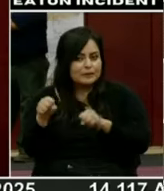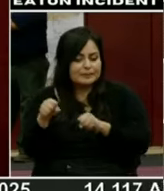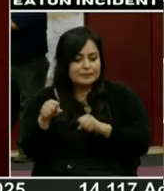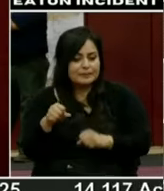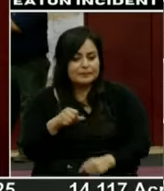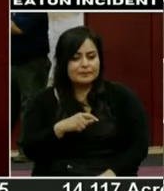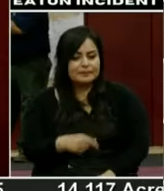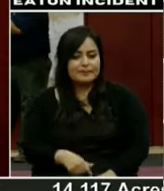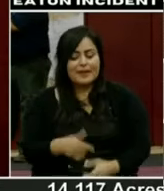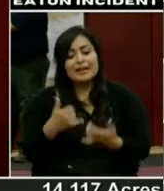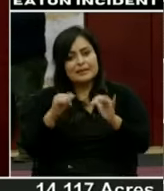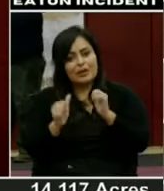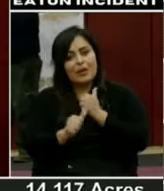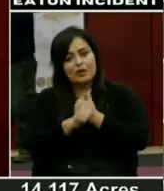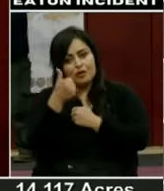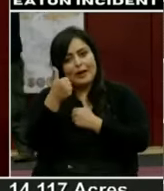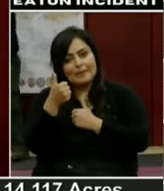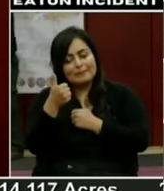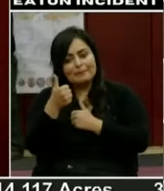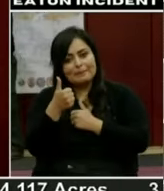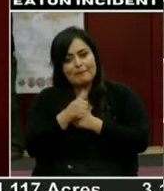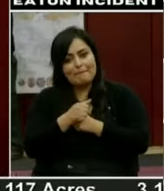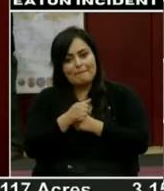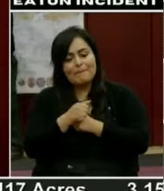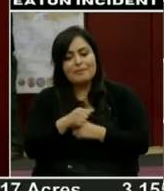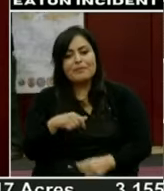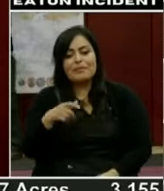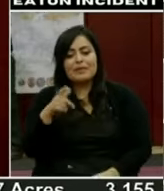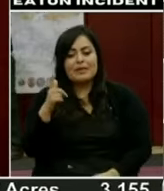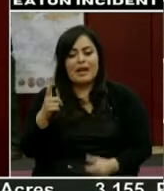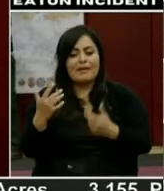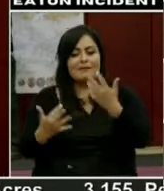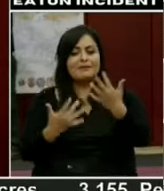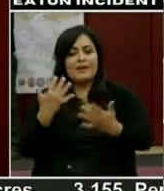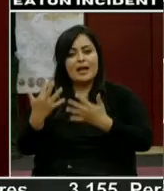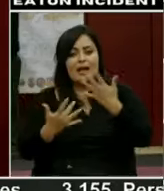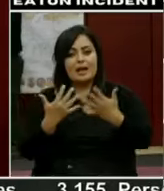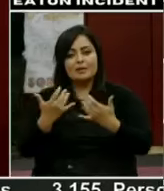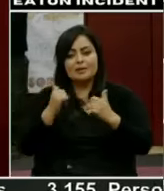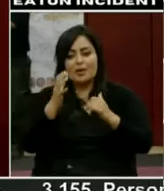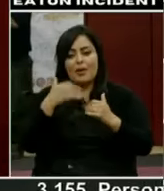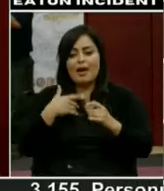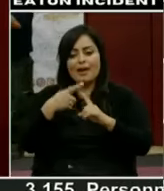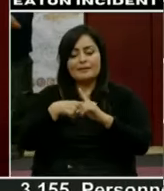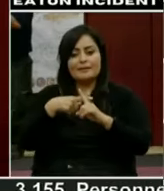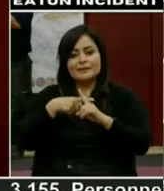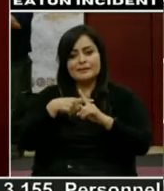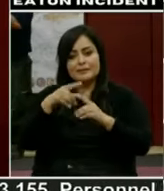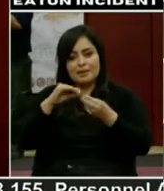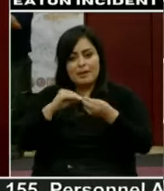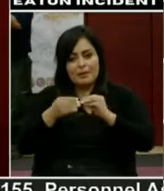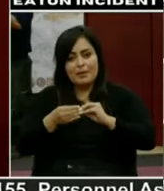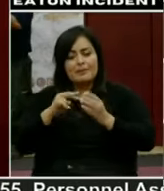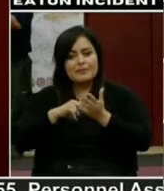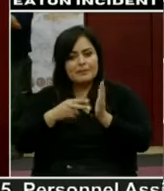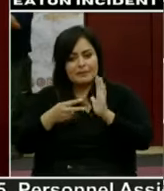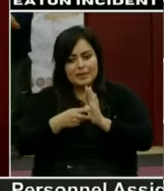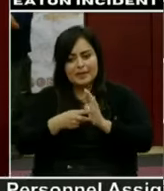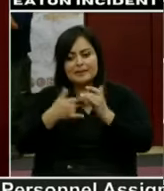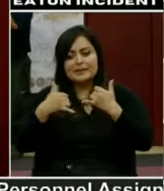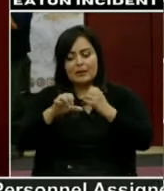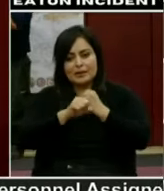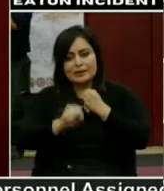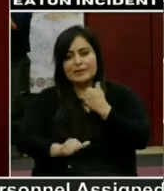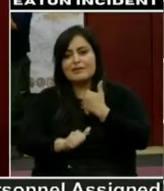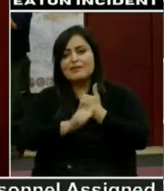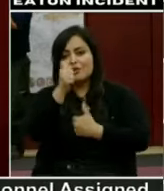a threat? As long as this fire has heat signatures in the areas that I've identified, there's going to be an extended threat to